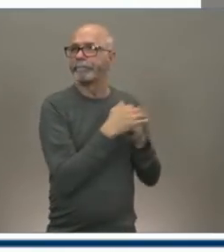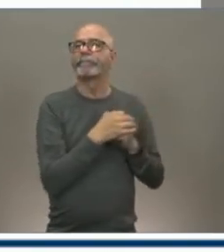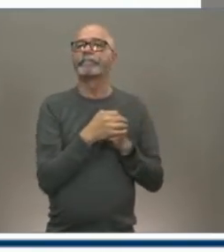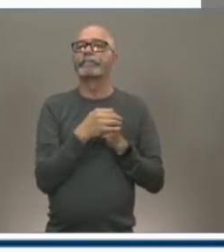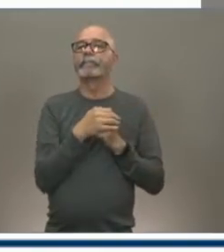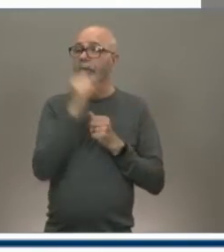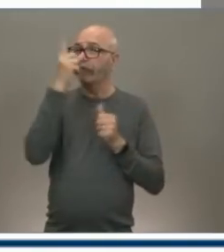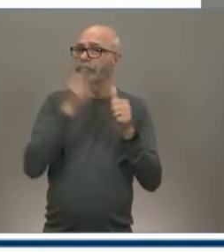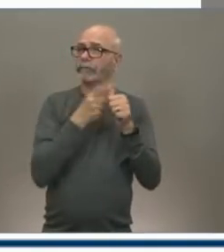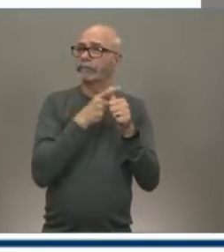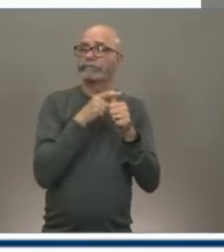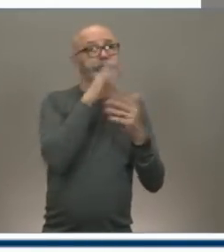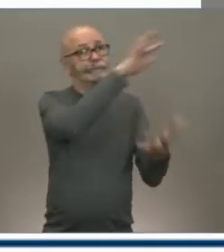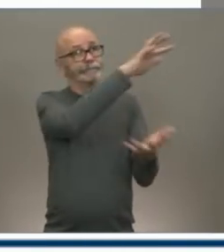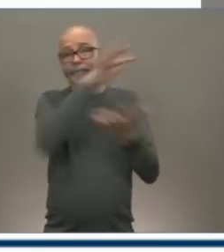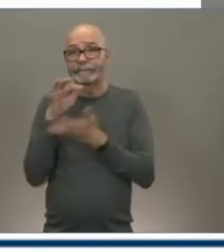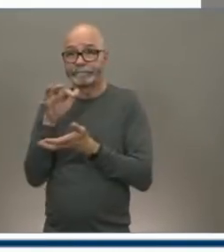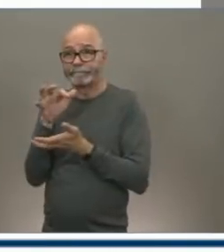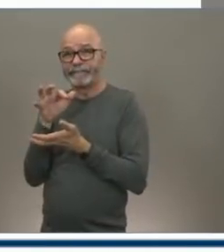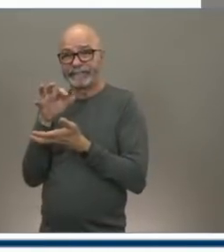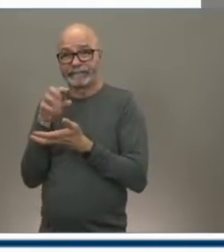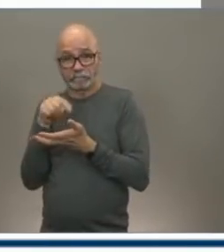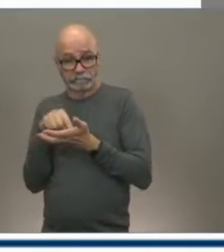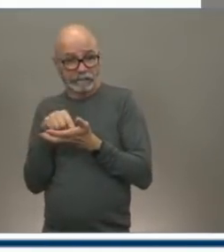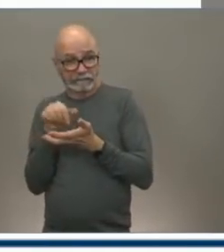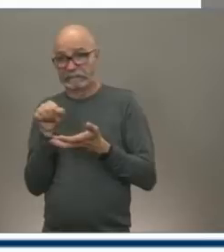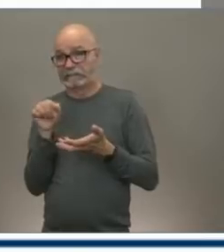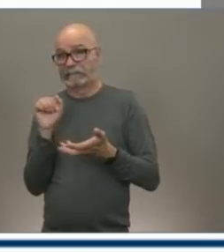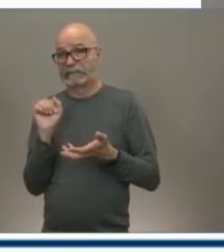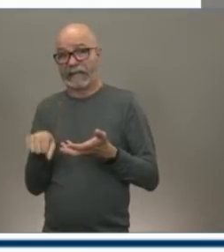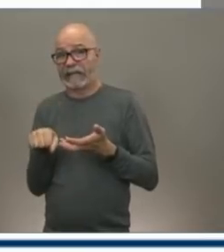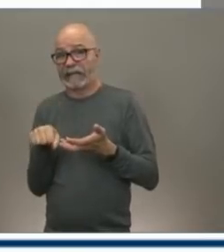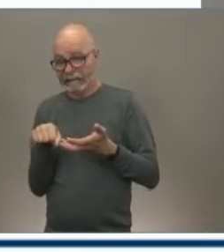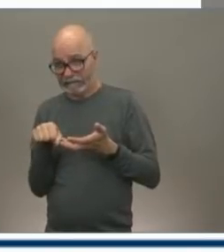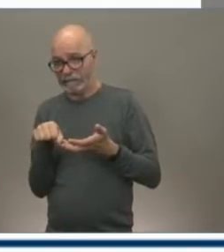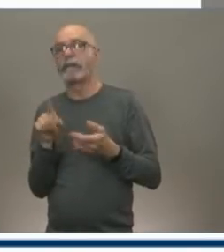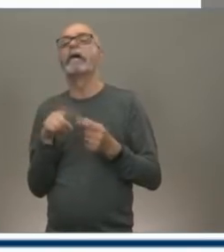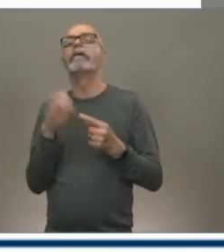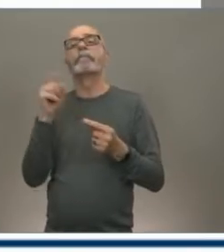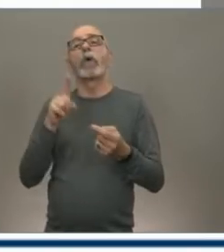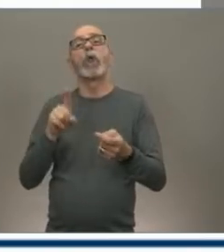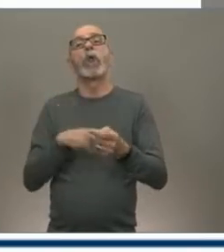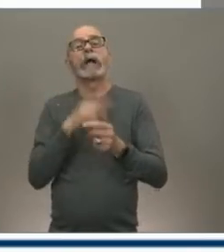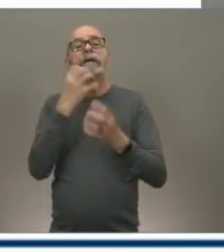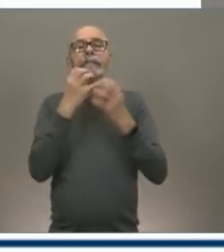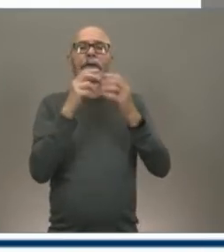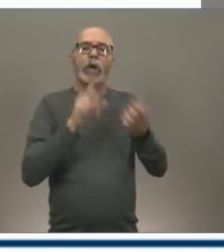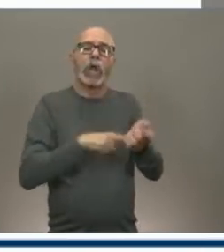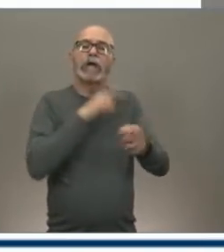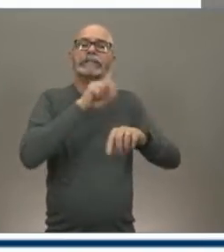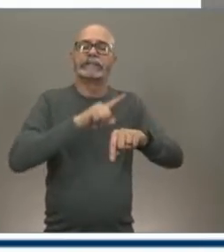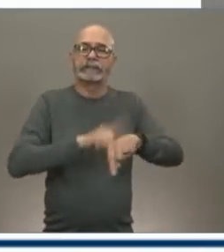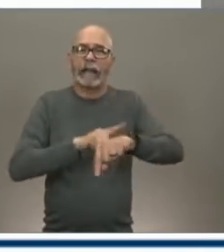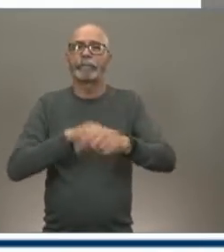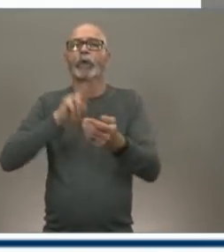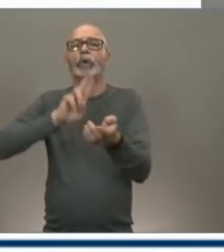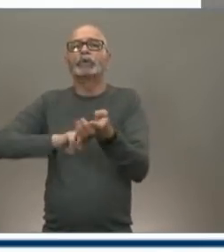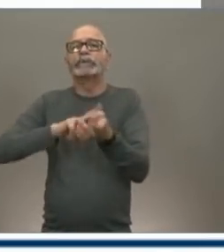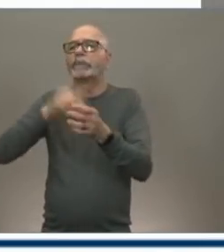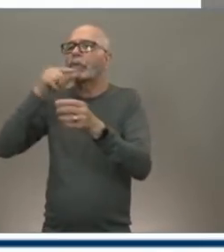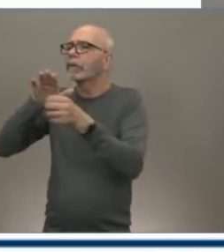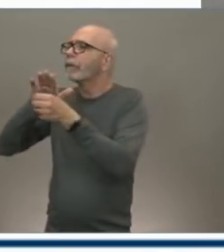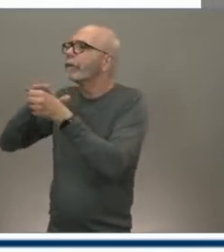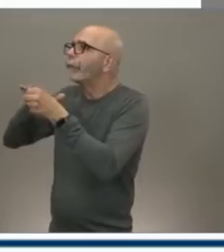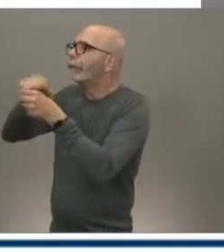the capacity, that we have long-term care regional care units, and we will be looking to have those